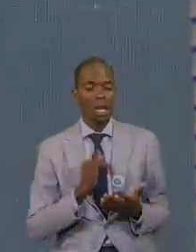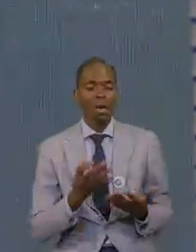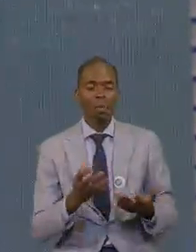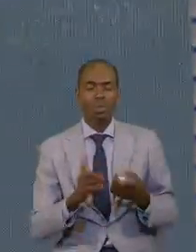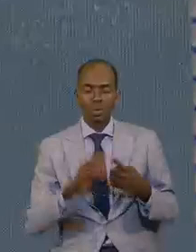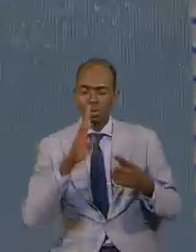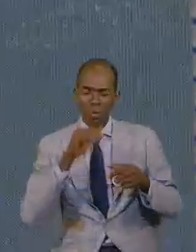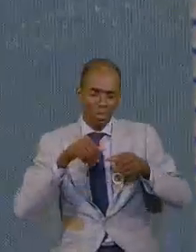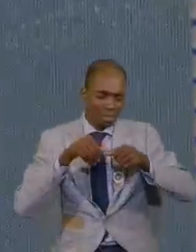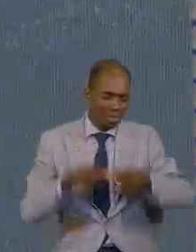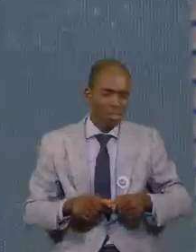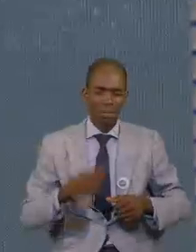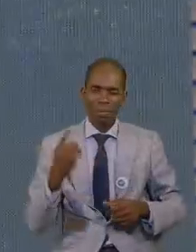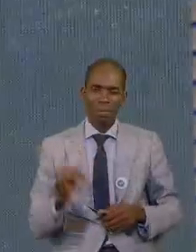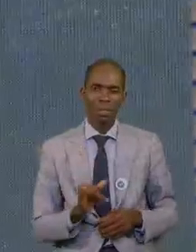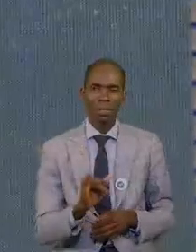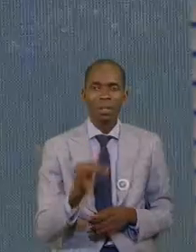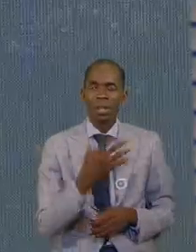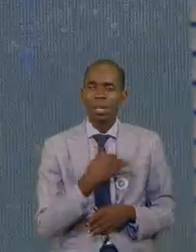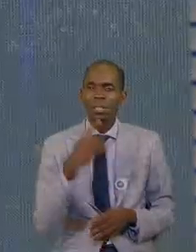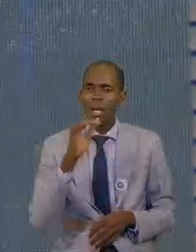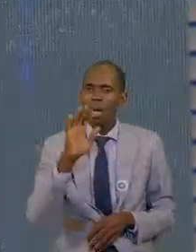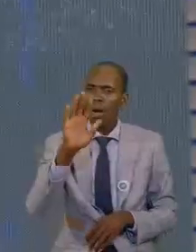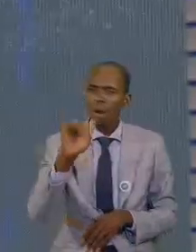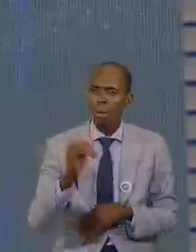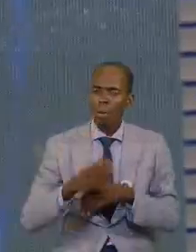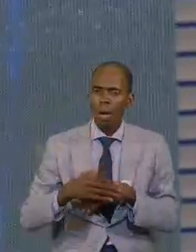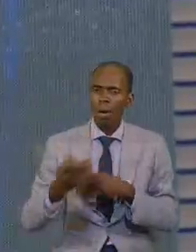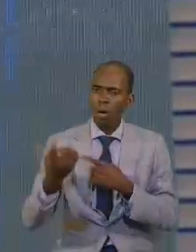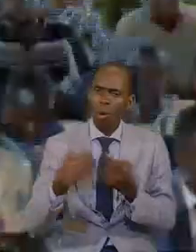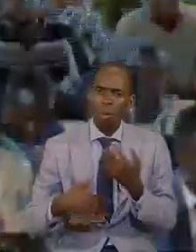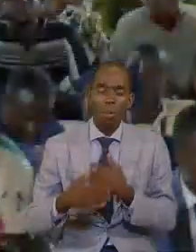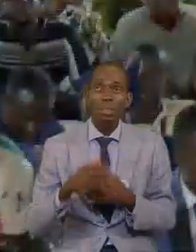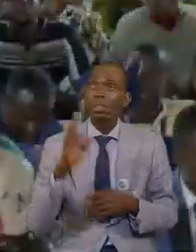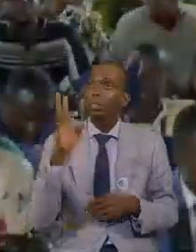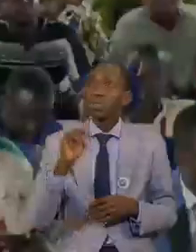"Come back, come back." He said, "Never. I've come to a heavenly address."